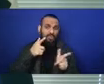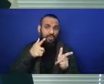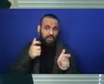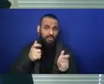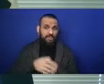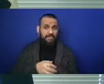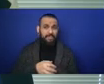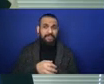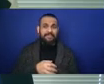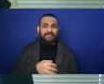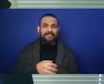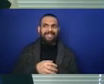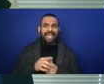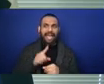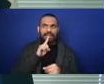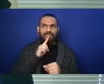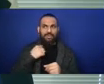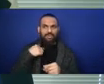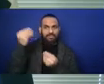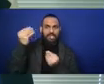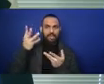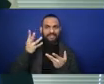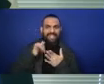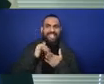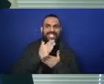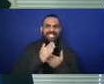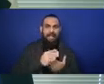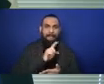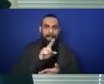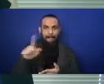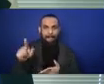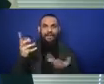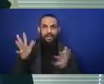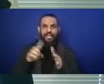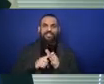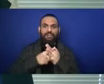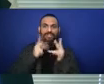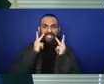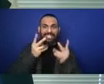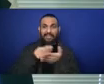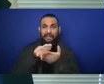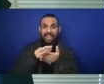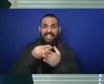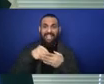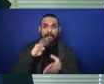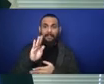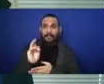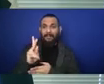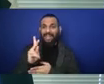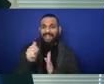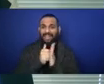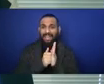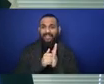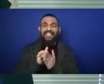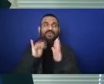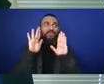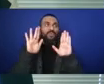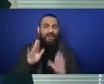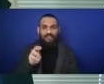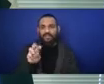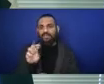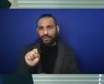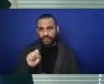been notified that some folks have already started seeing the money in their bank account, which is wonderful news for our